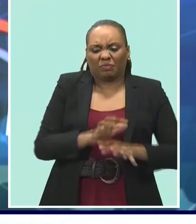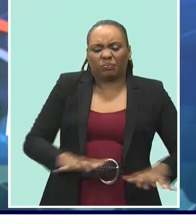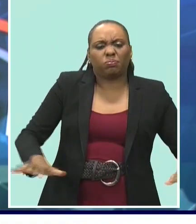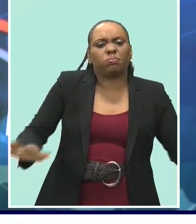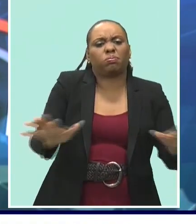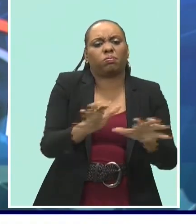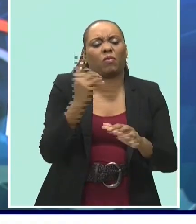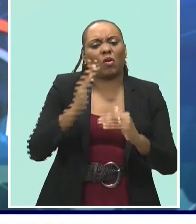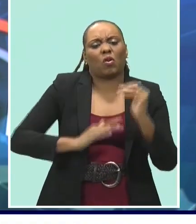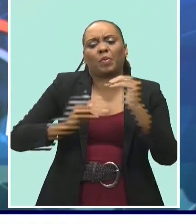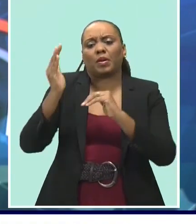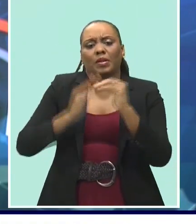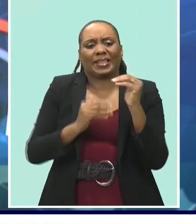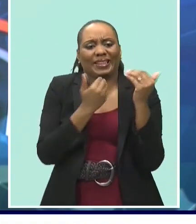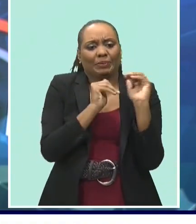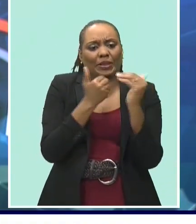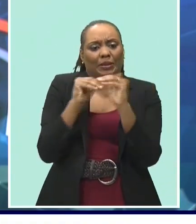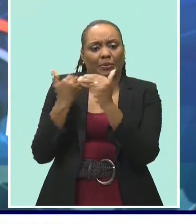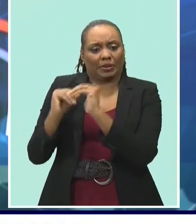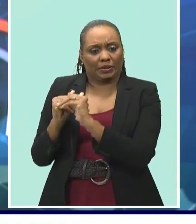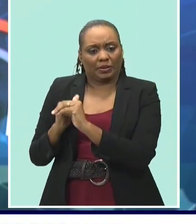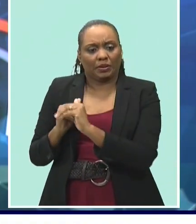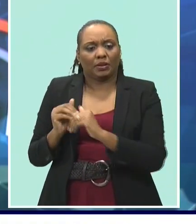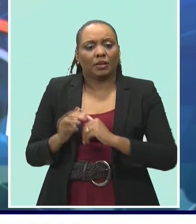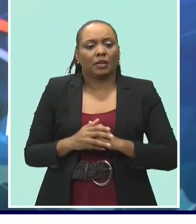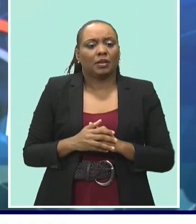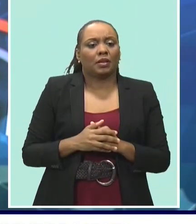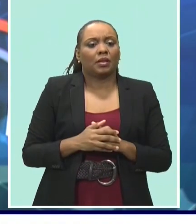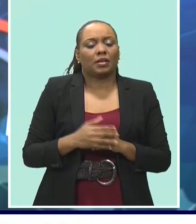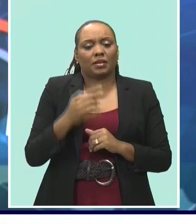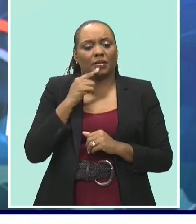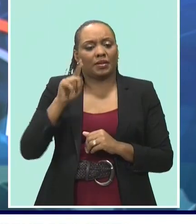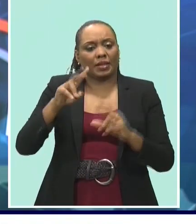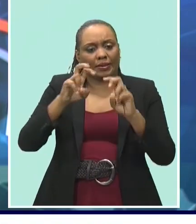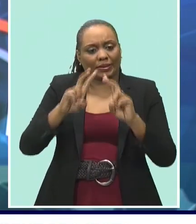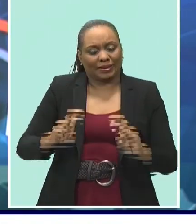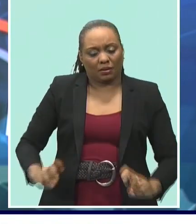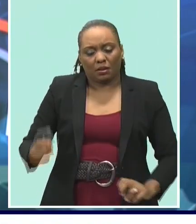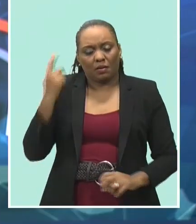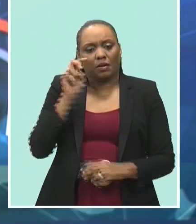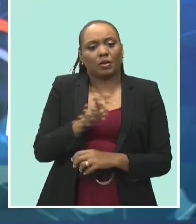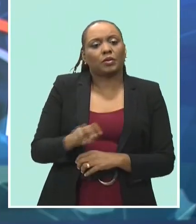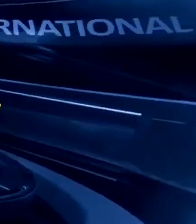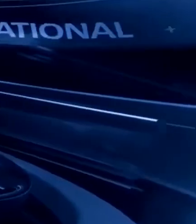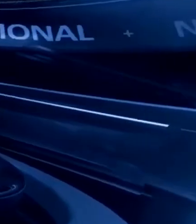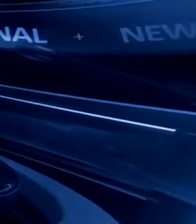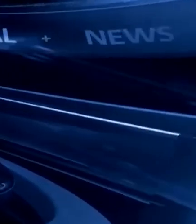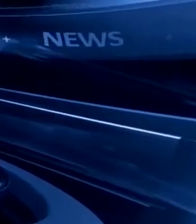what's available. He proposes a carrying capacity study be conducted for the tourism sector.